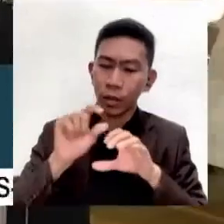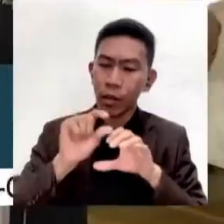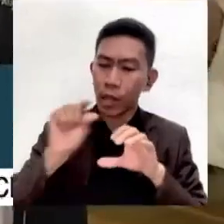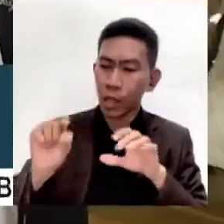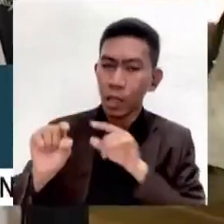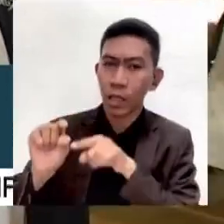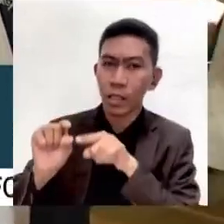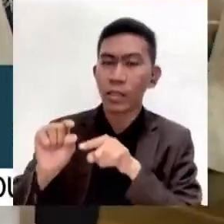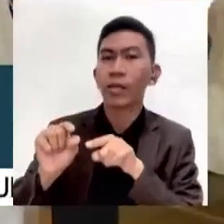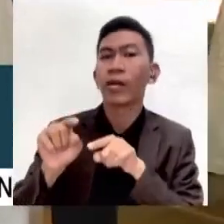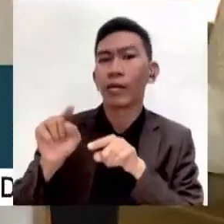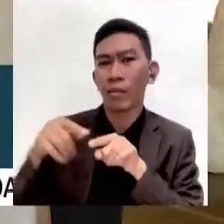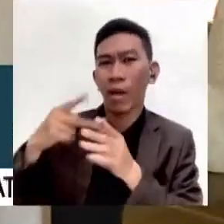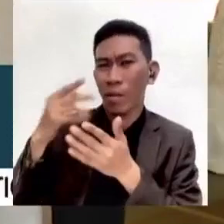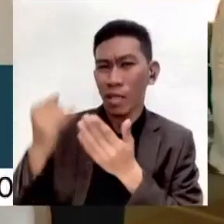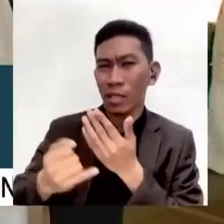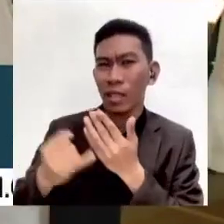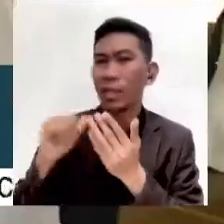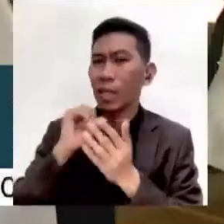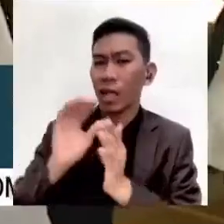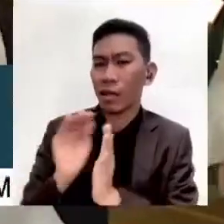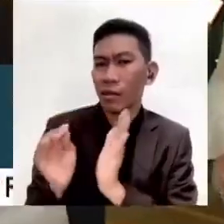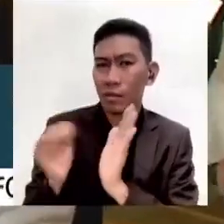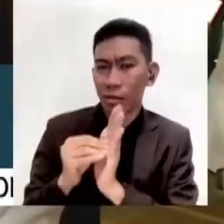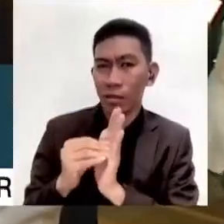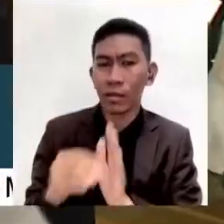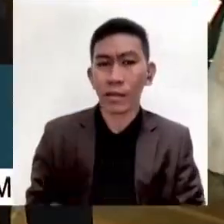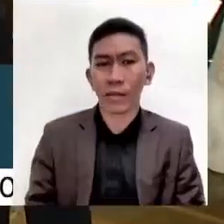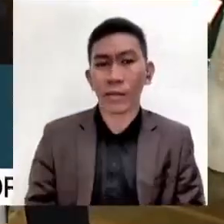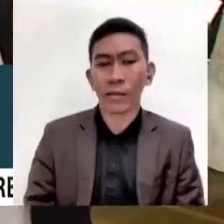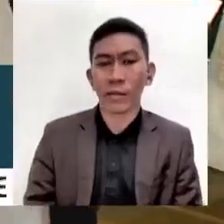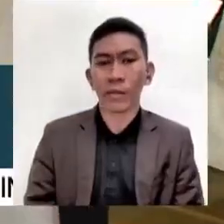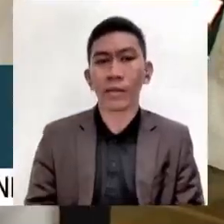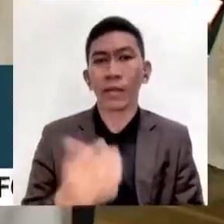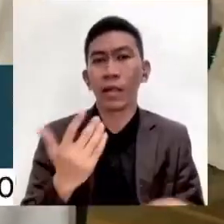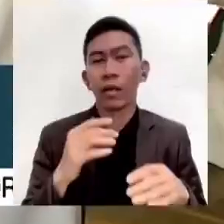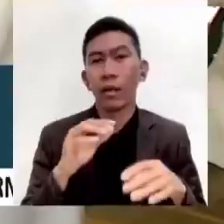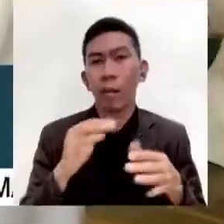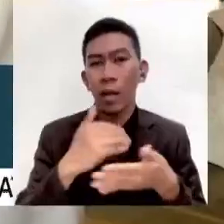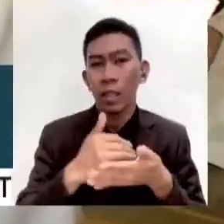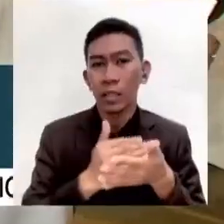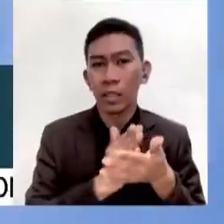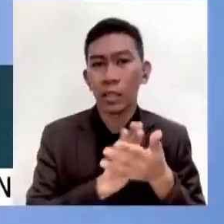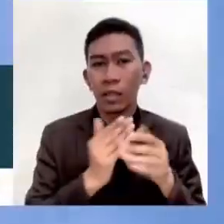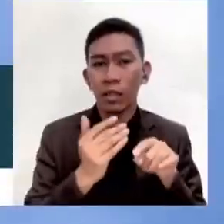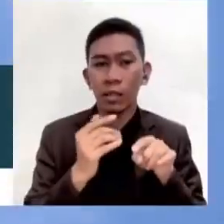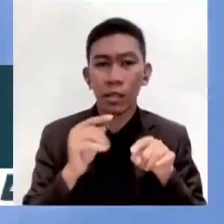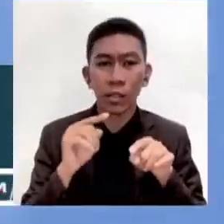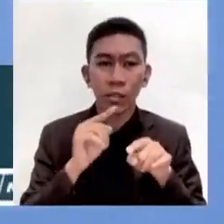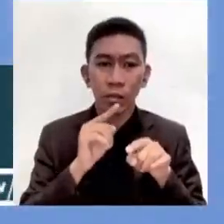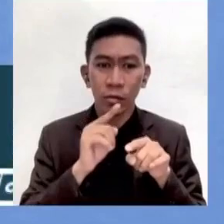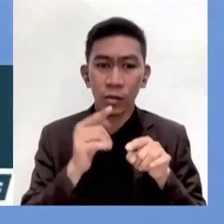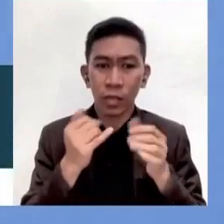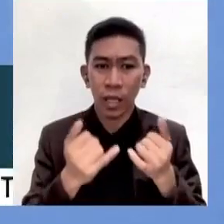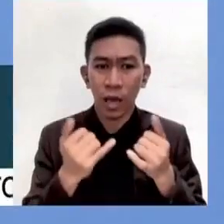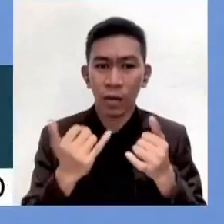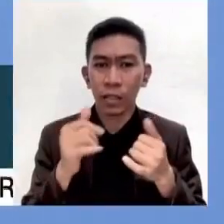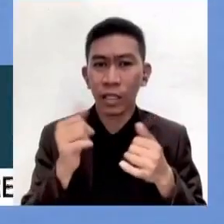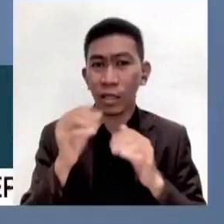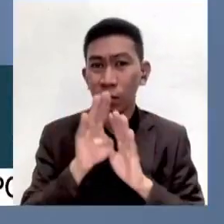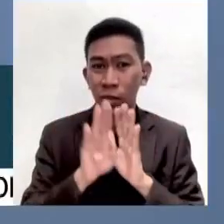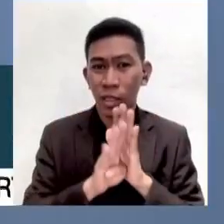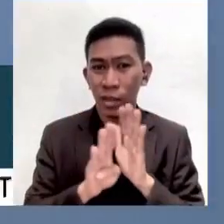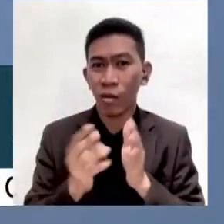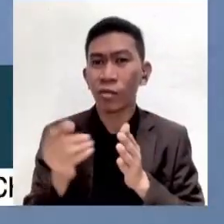funds or program project. Senate President Juan Miguel Zubiri says the budget of the defense sector was hiked by 10 billion pesos as the Philippines plans to procure